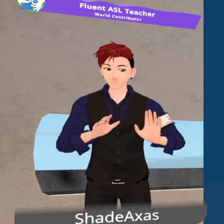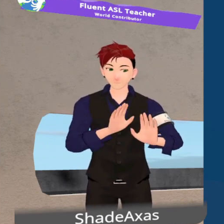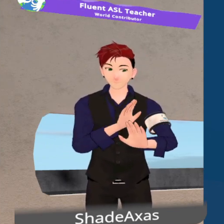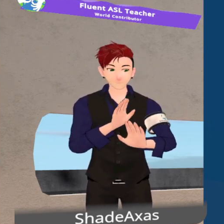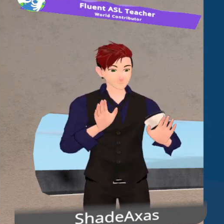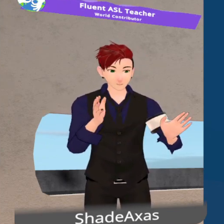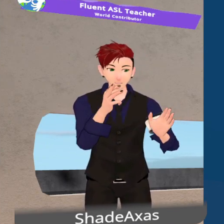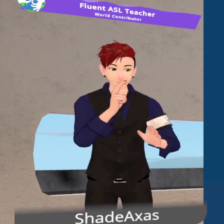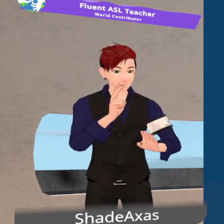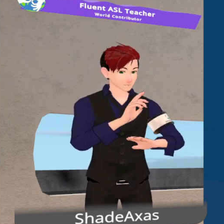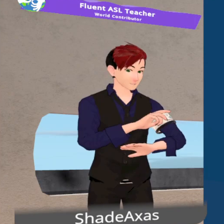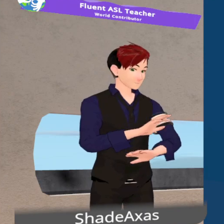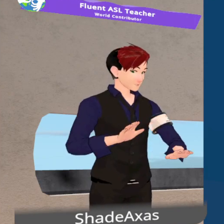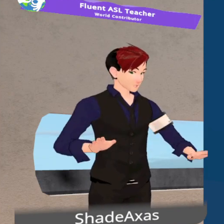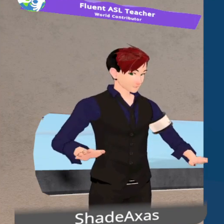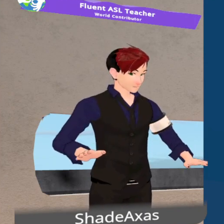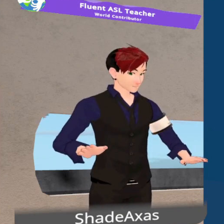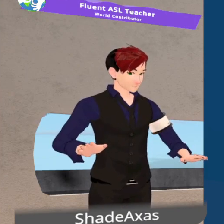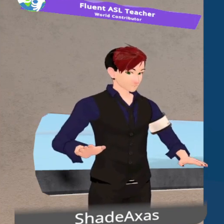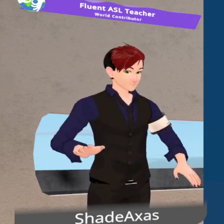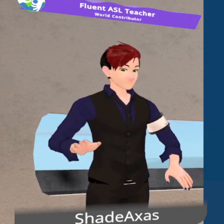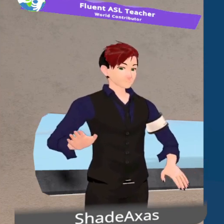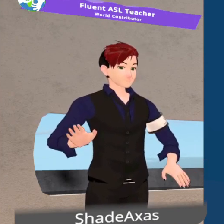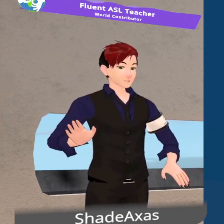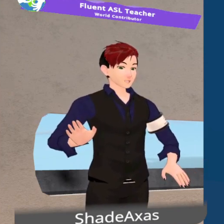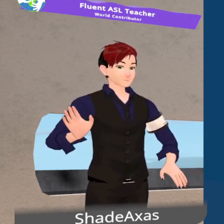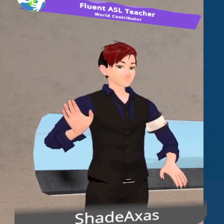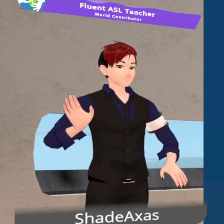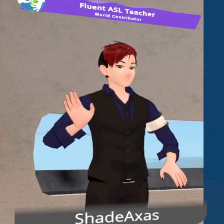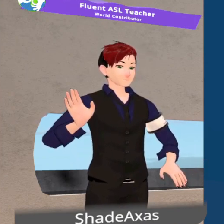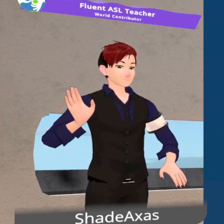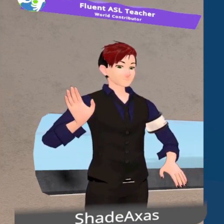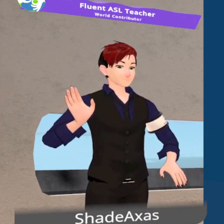role. We're not that strict by any means.